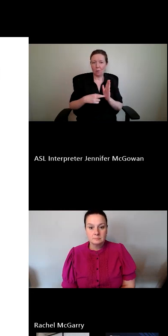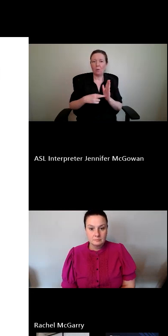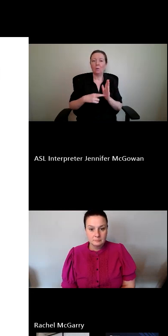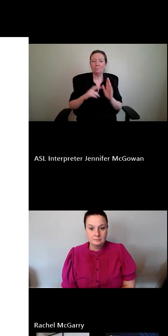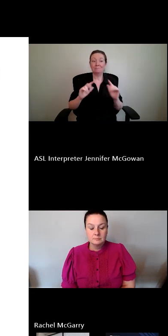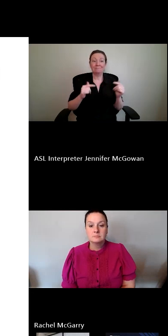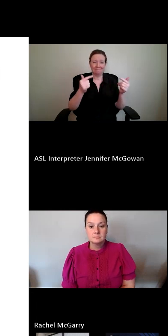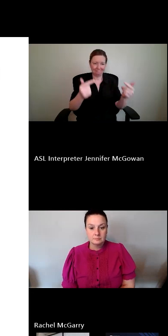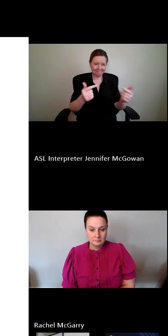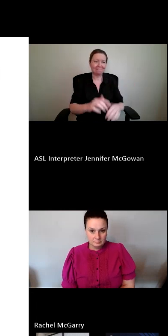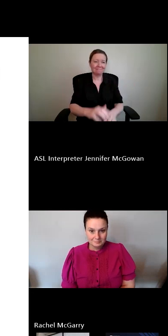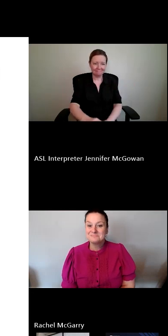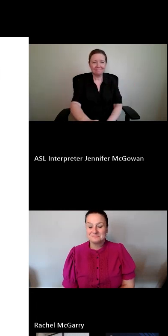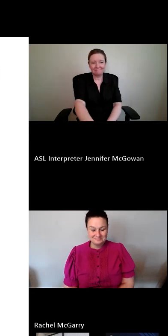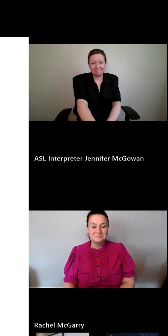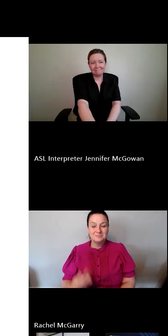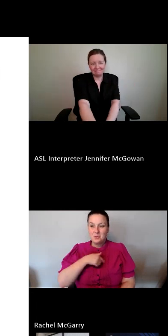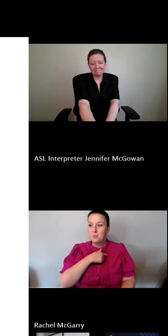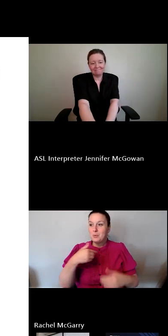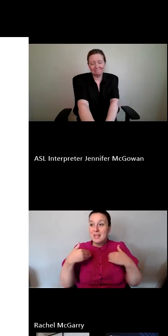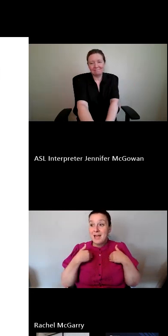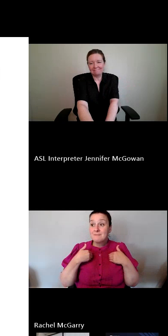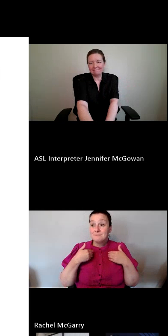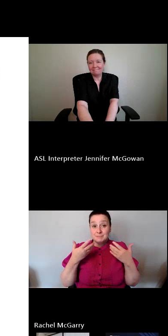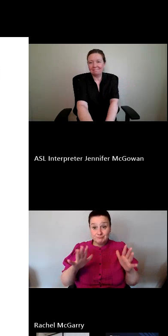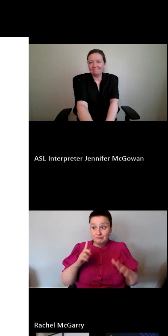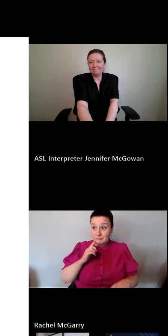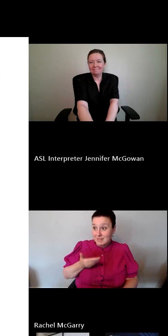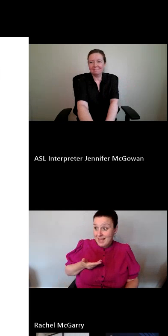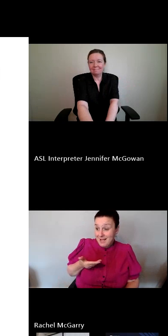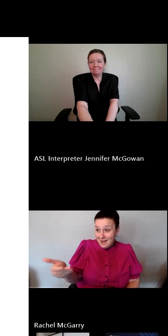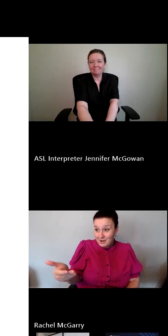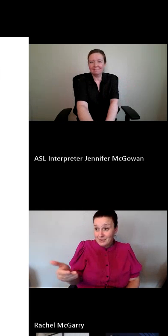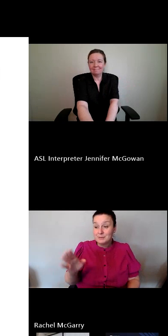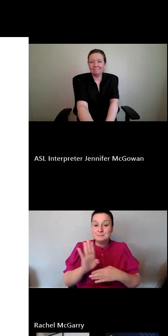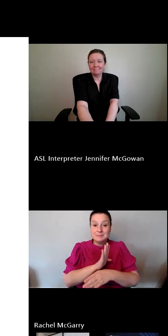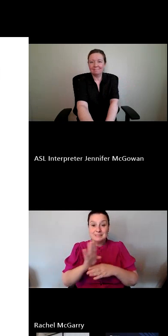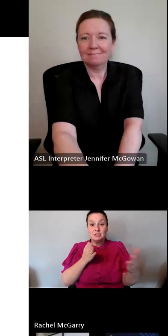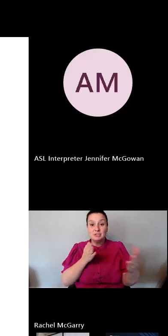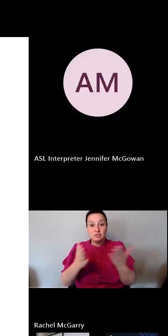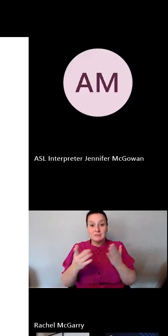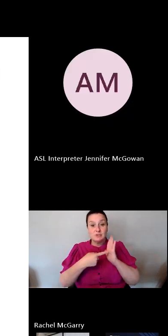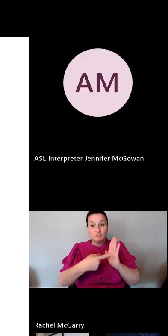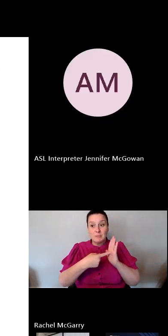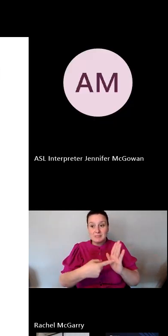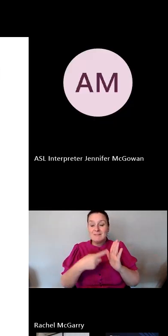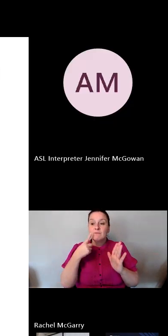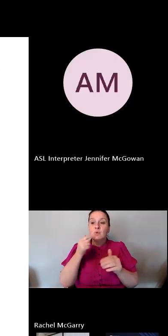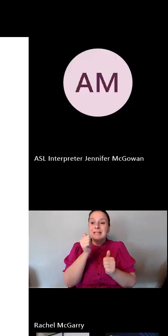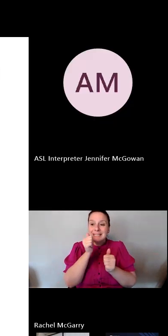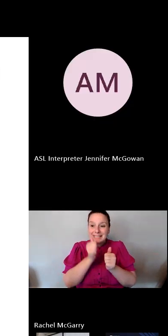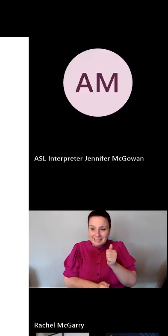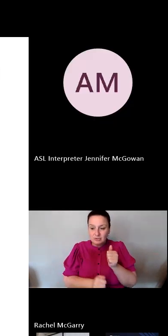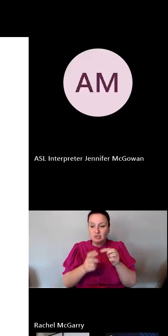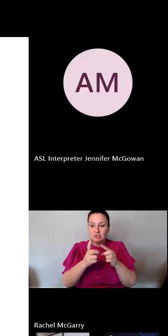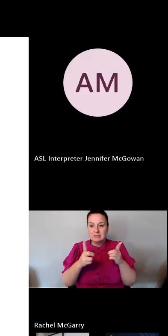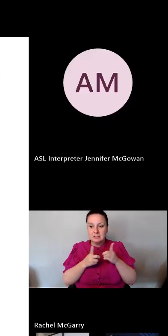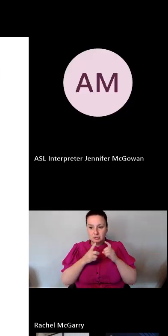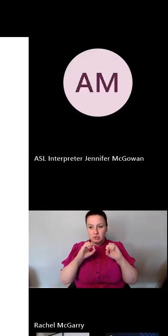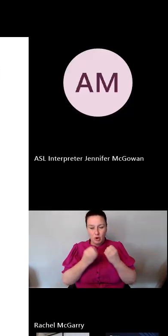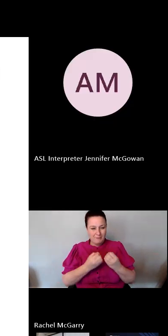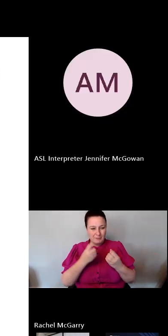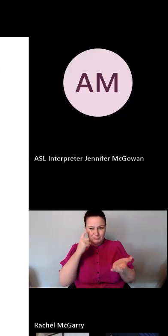so we have hired business services representatives for each one of those district offices that you